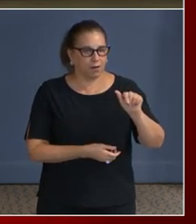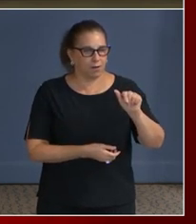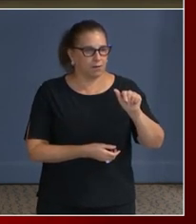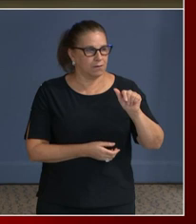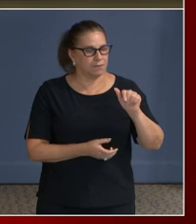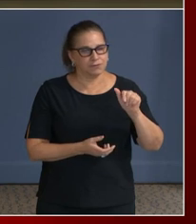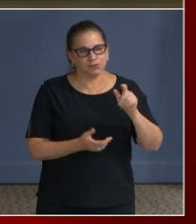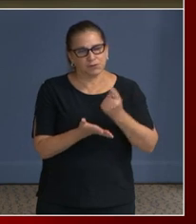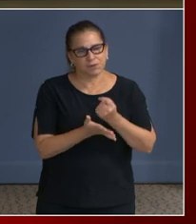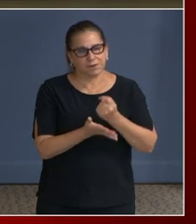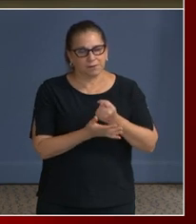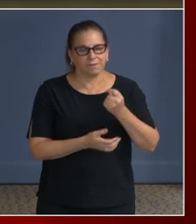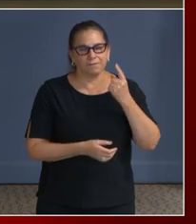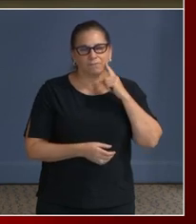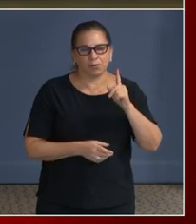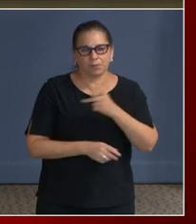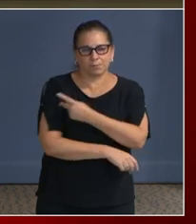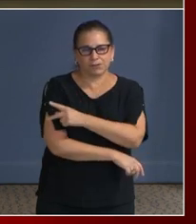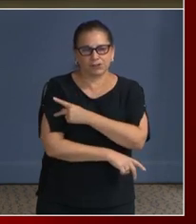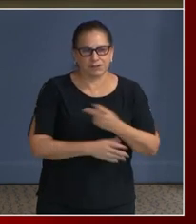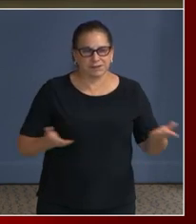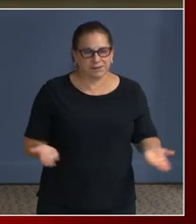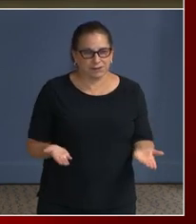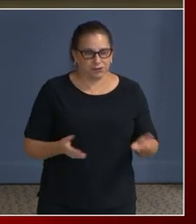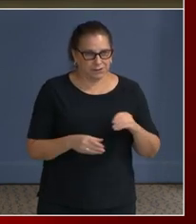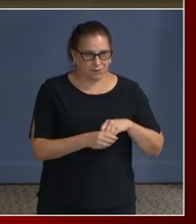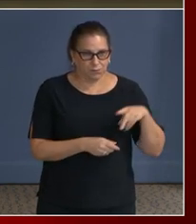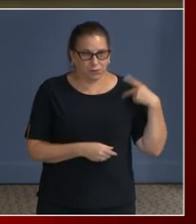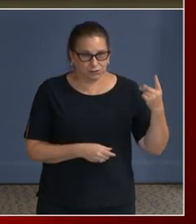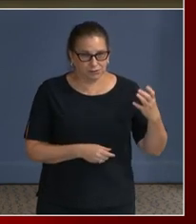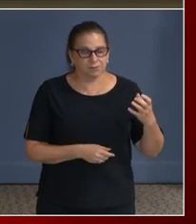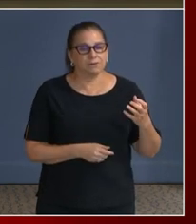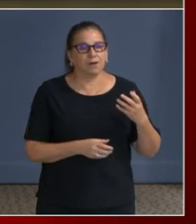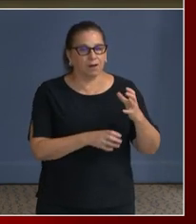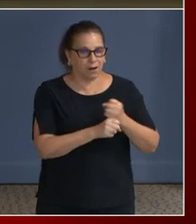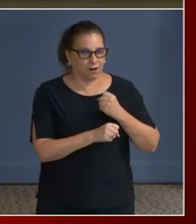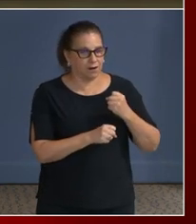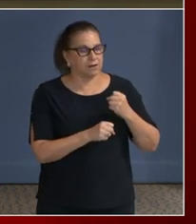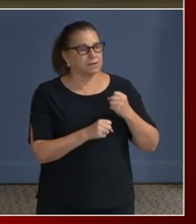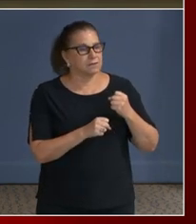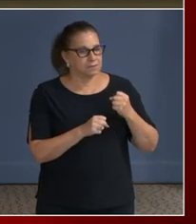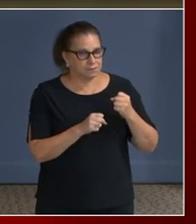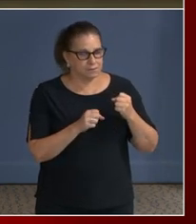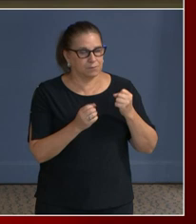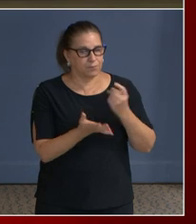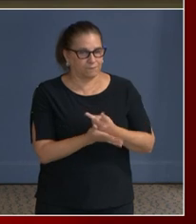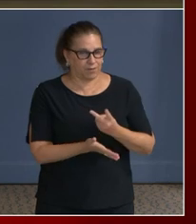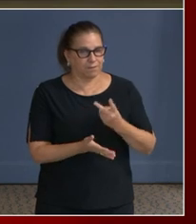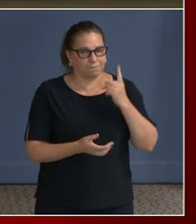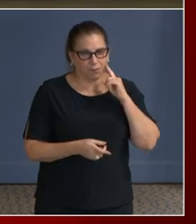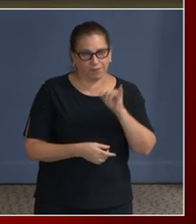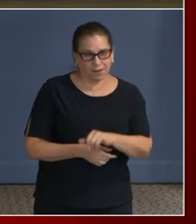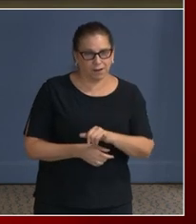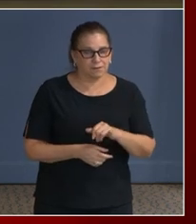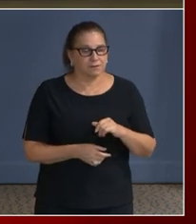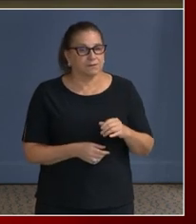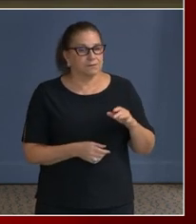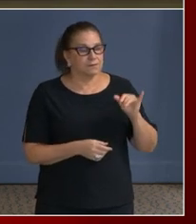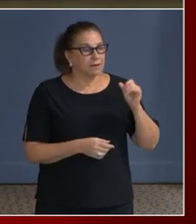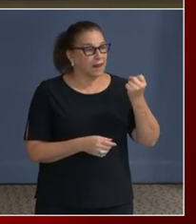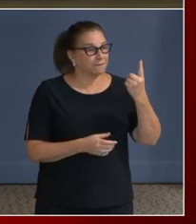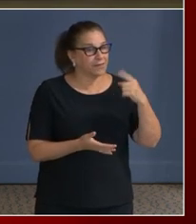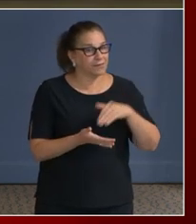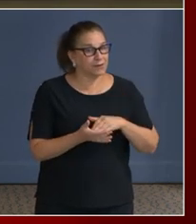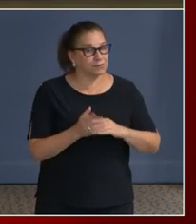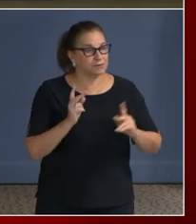have been cleared from isolation. If you are one of those people and are interested in donating plasma,